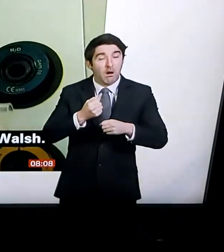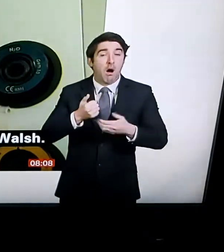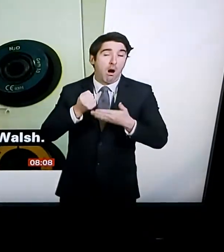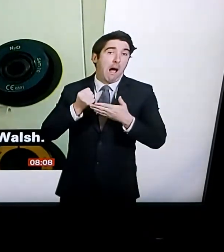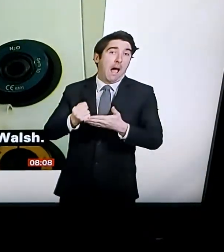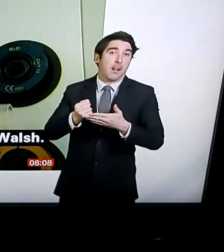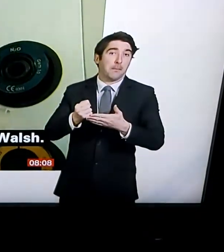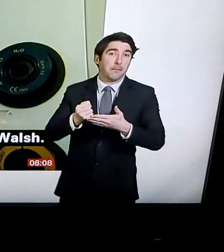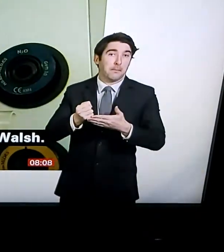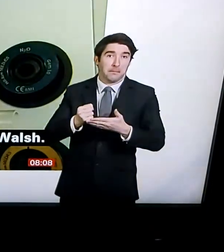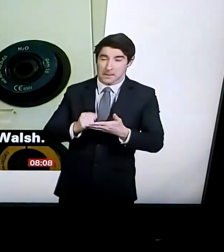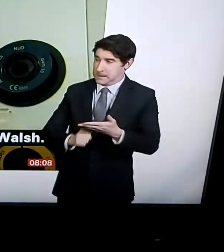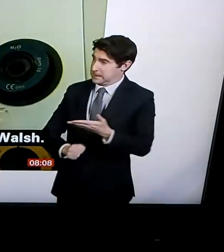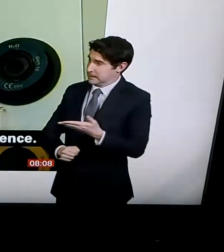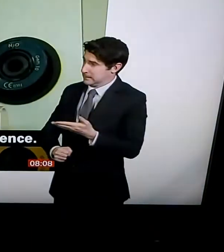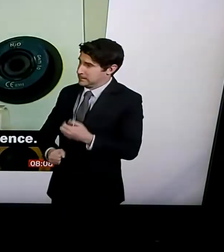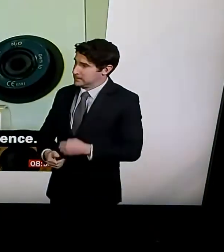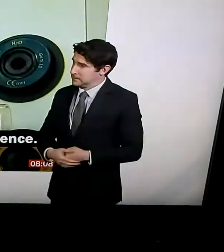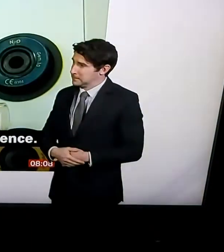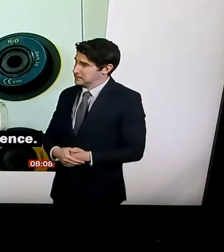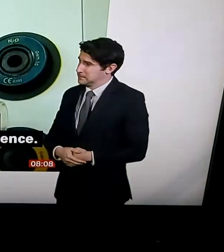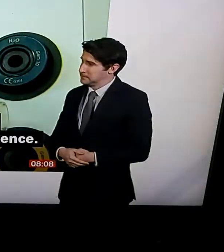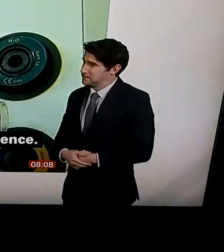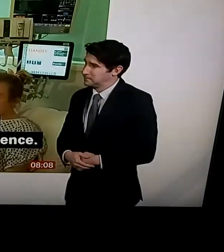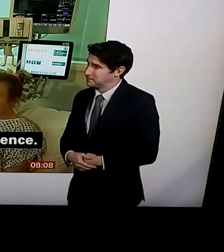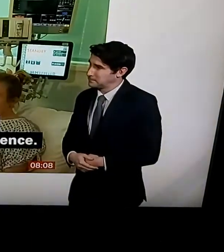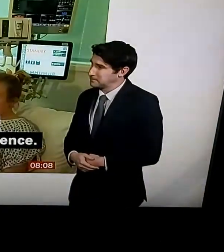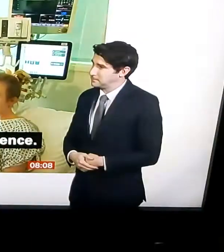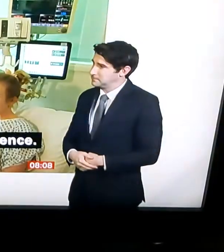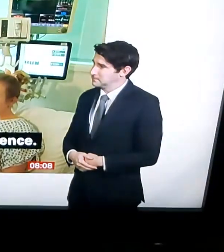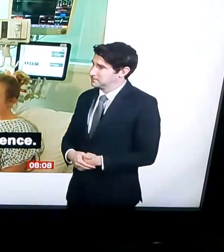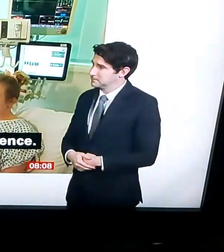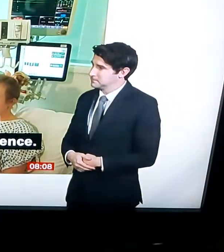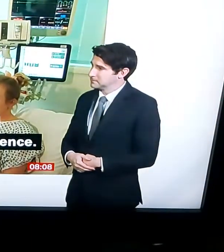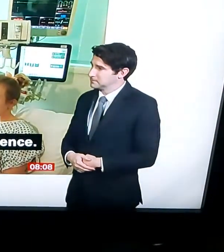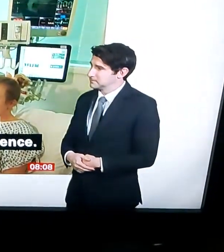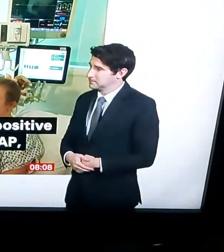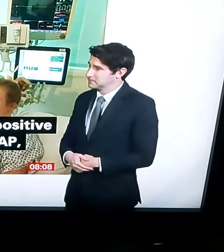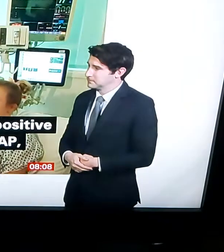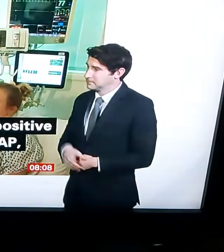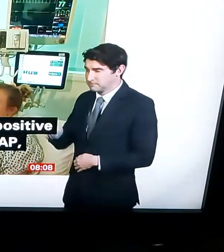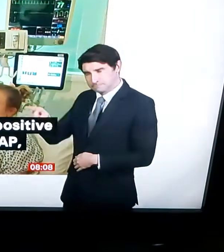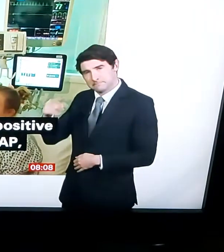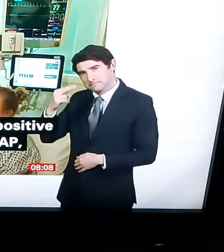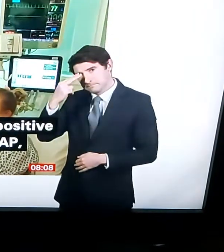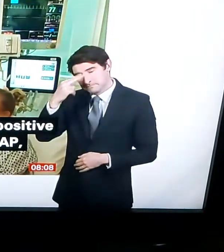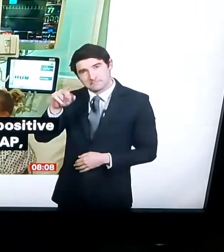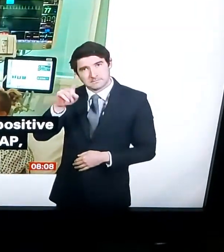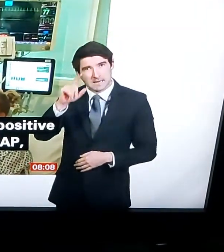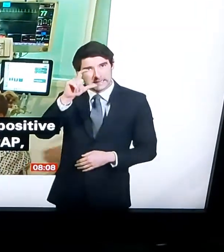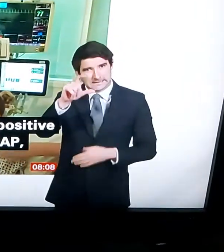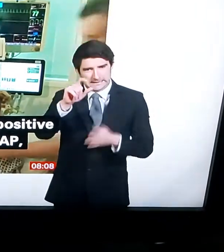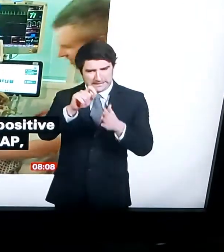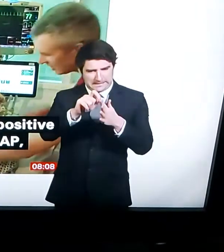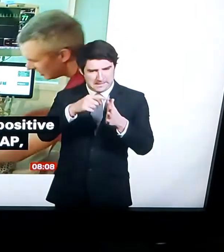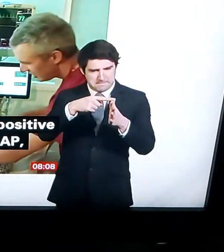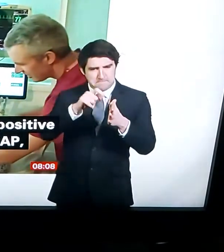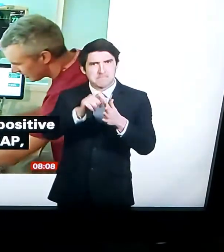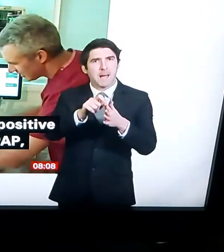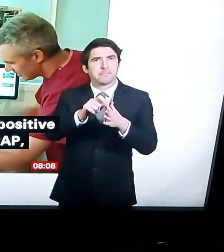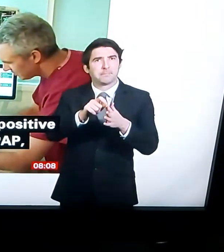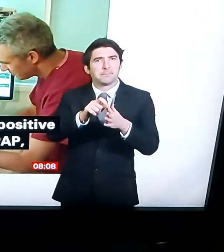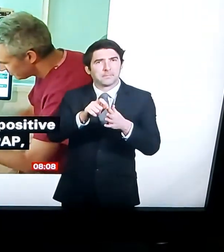It's a small device that could make a big difference. Known as continuous positive airway pressure, or CPAP, it